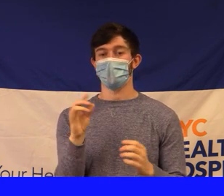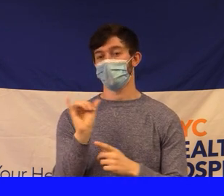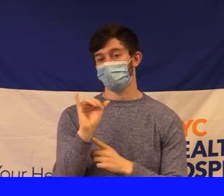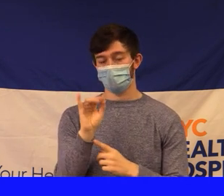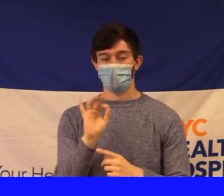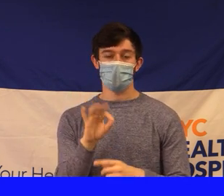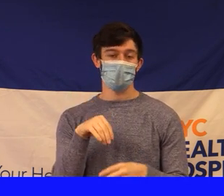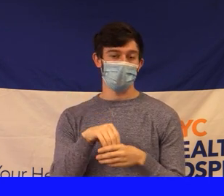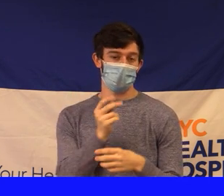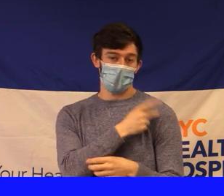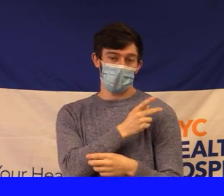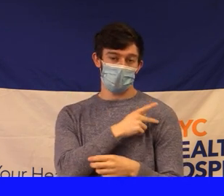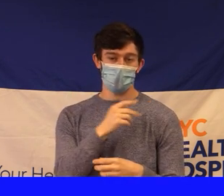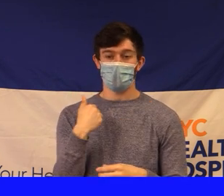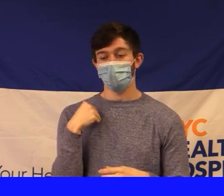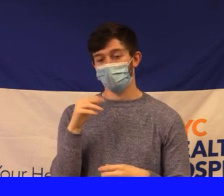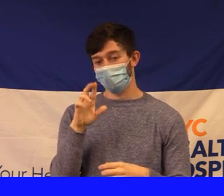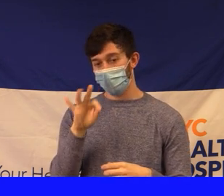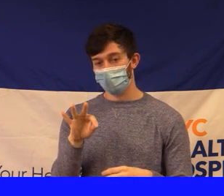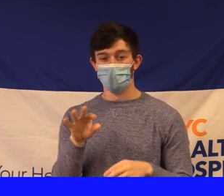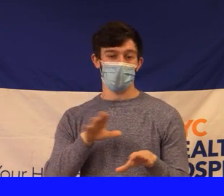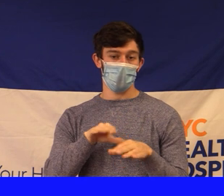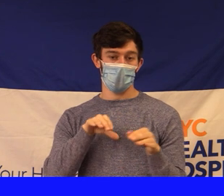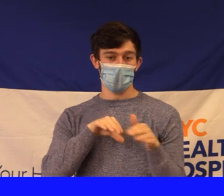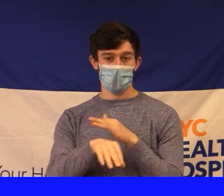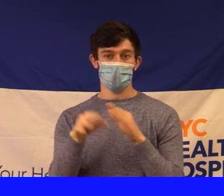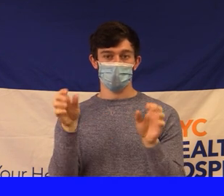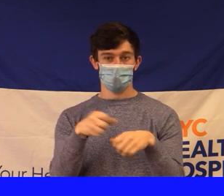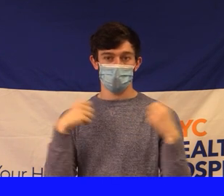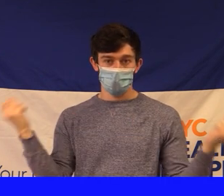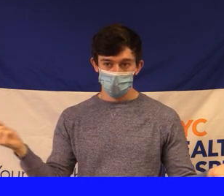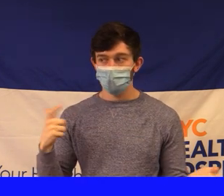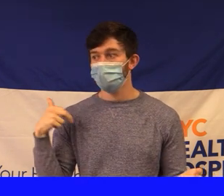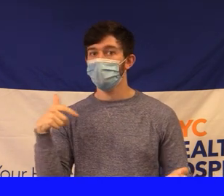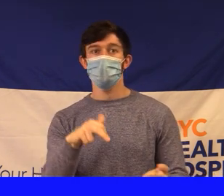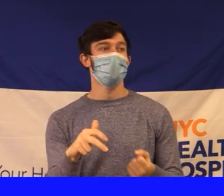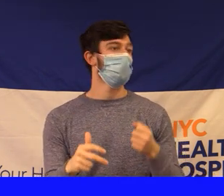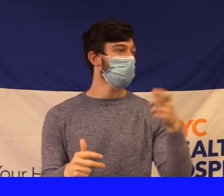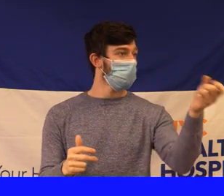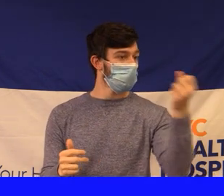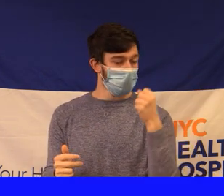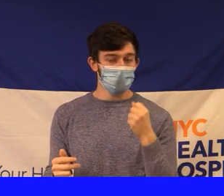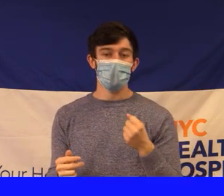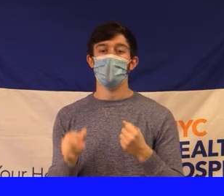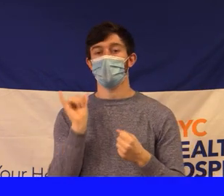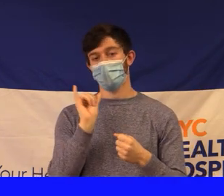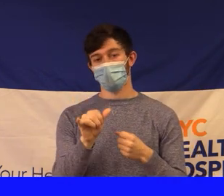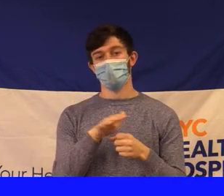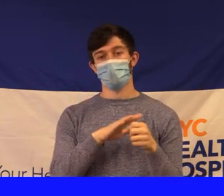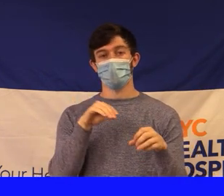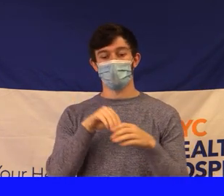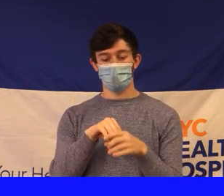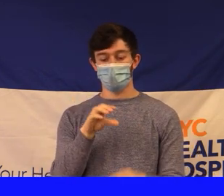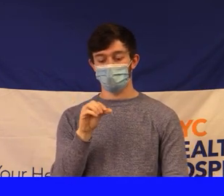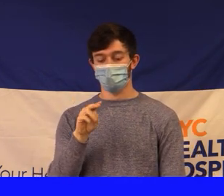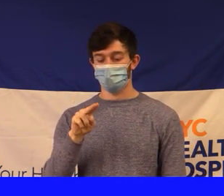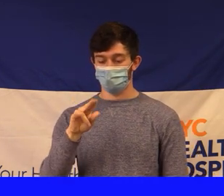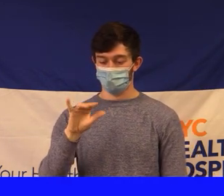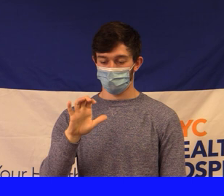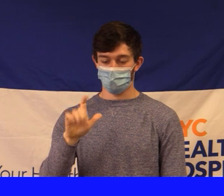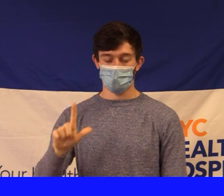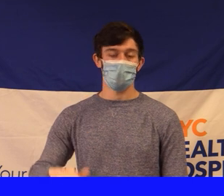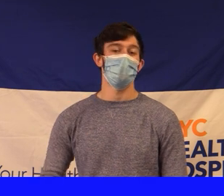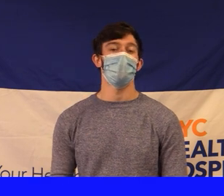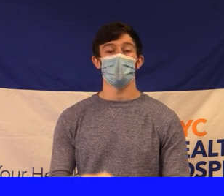has refrigerators or a walk-in, those actually become inventory locations within Omnicell. So the same